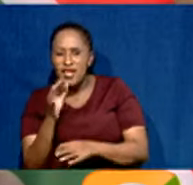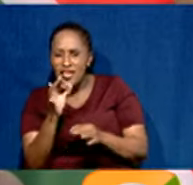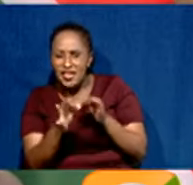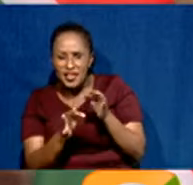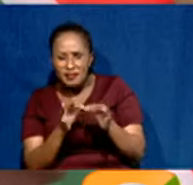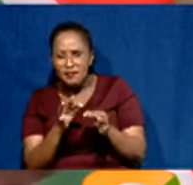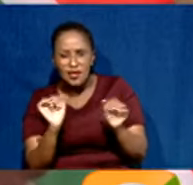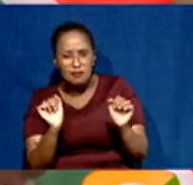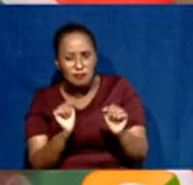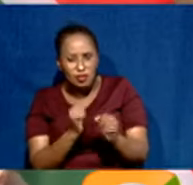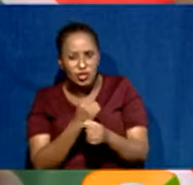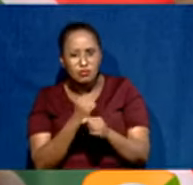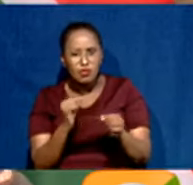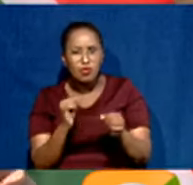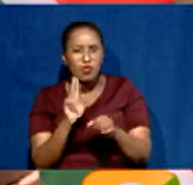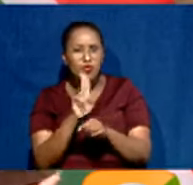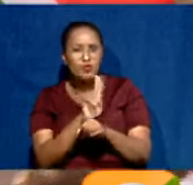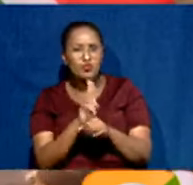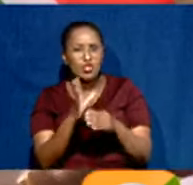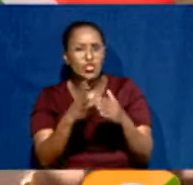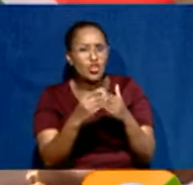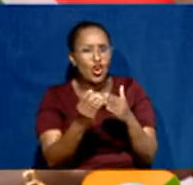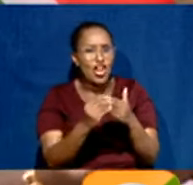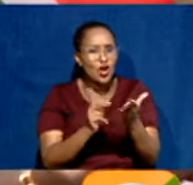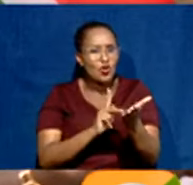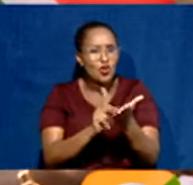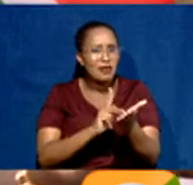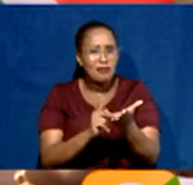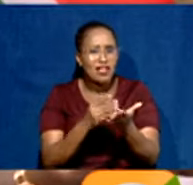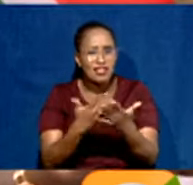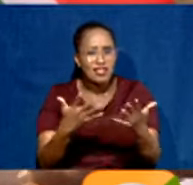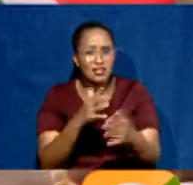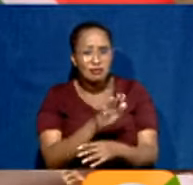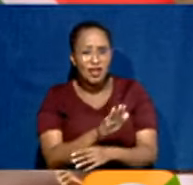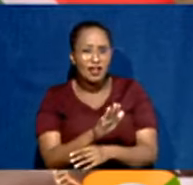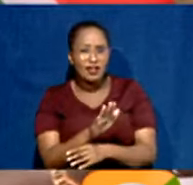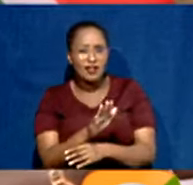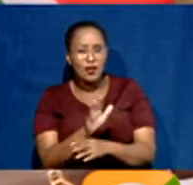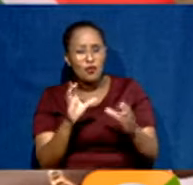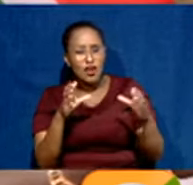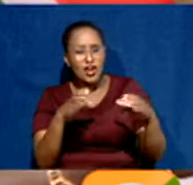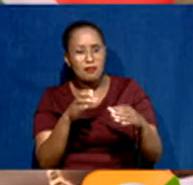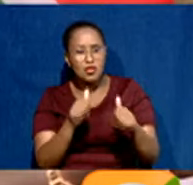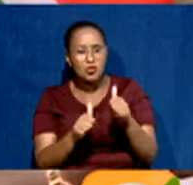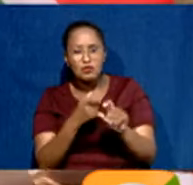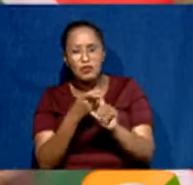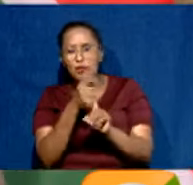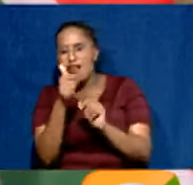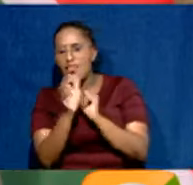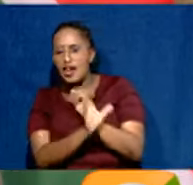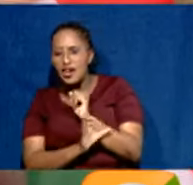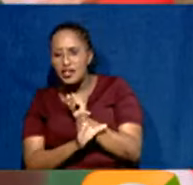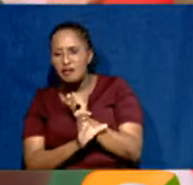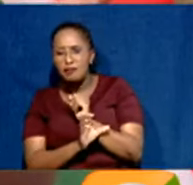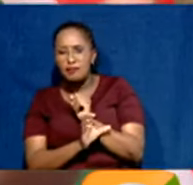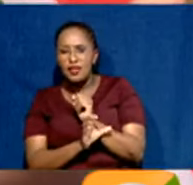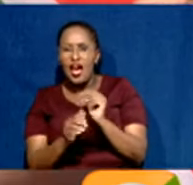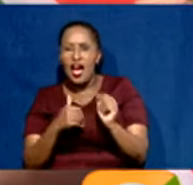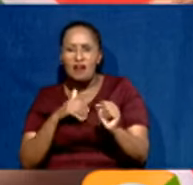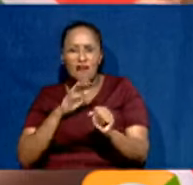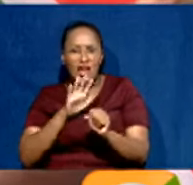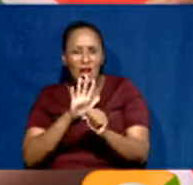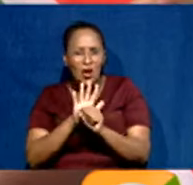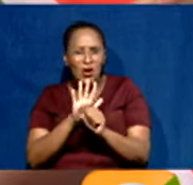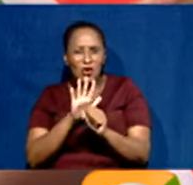have foreign currency to pay your dividends for companies that are not Kenyan, there was a backlog of